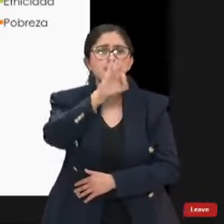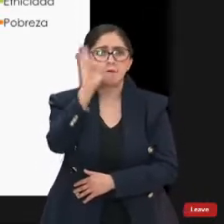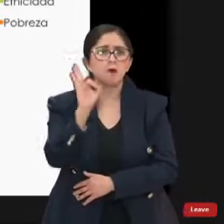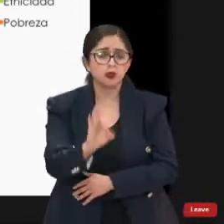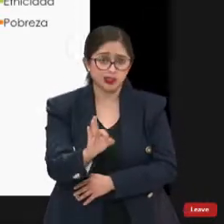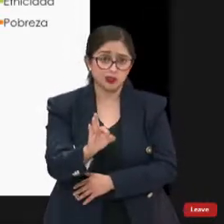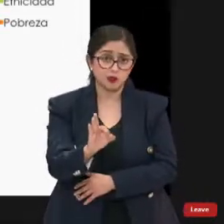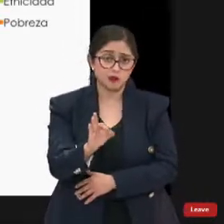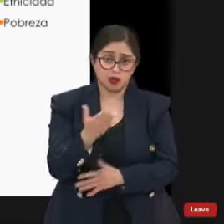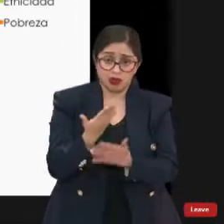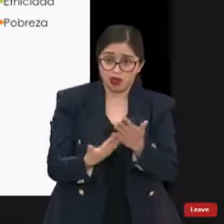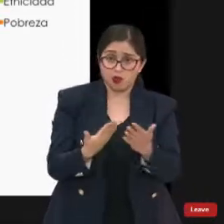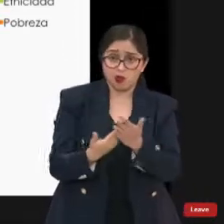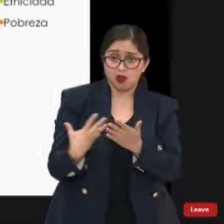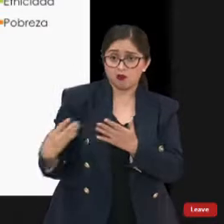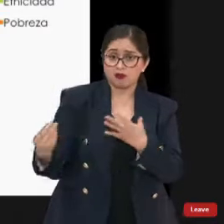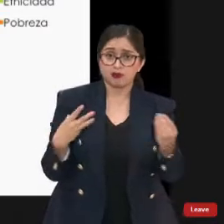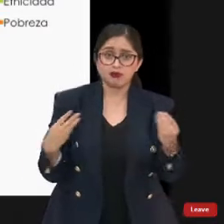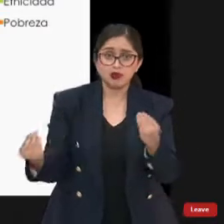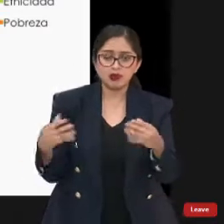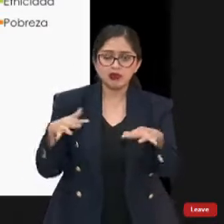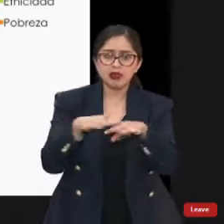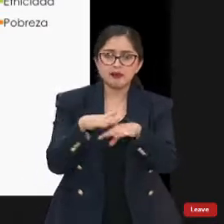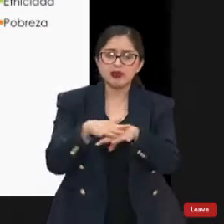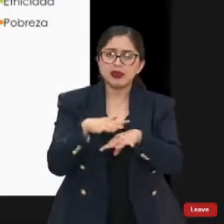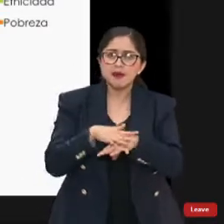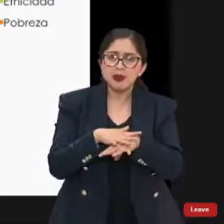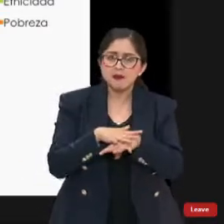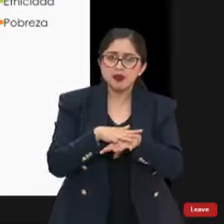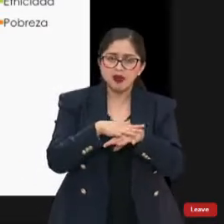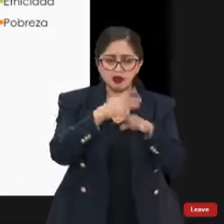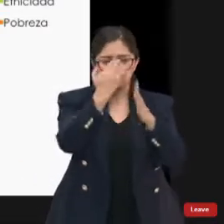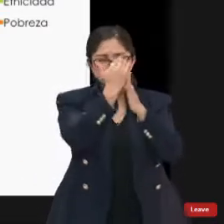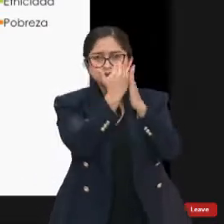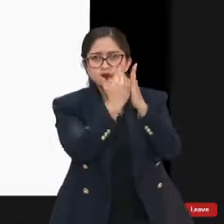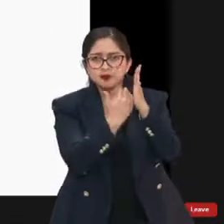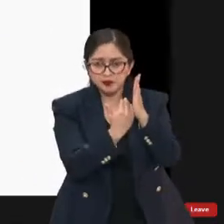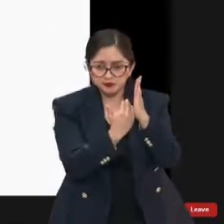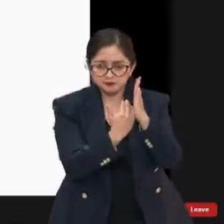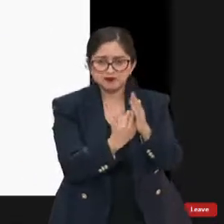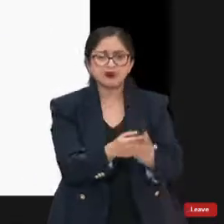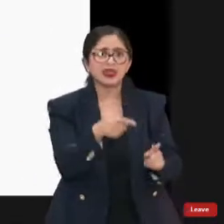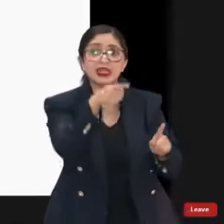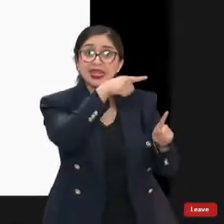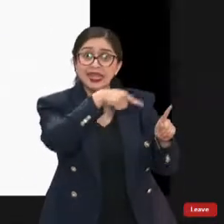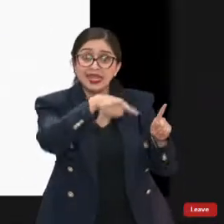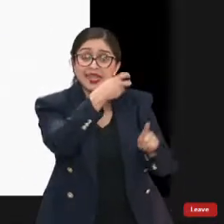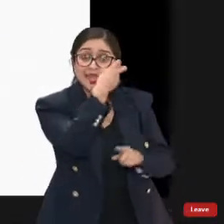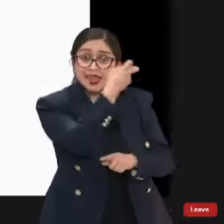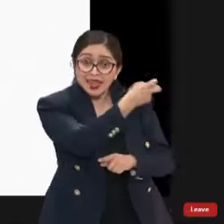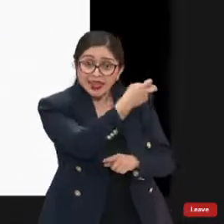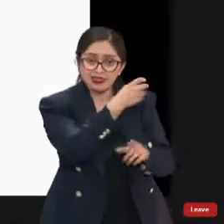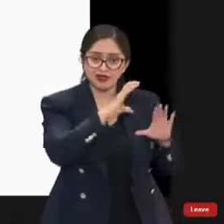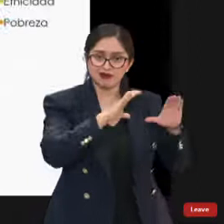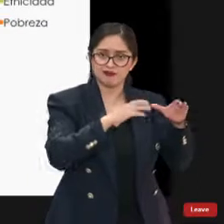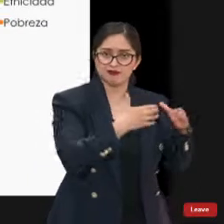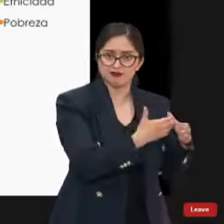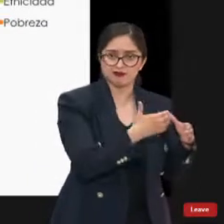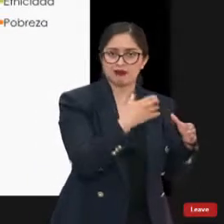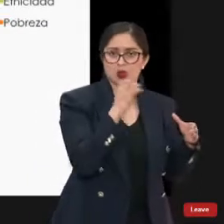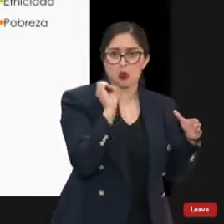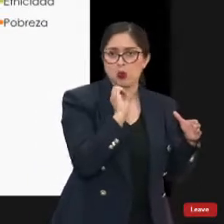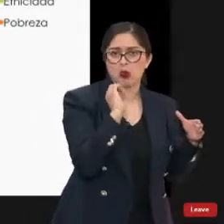the 44.60%. Obviously, the pandemic has changed these figures. So this is the